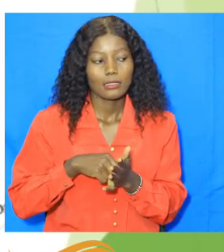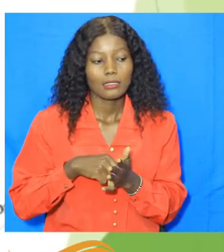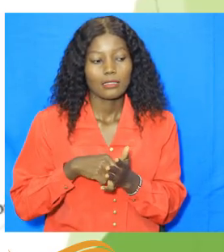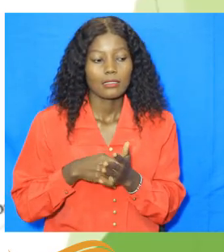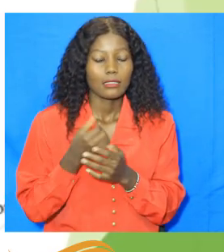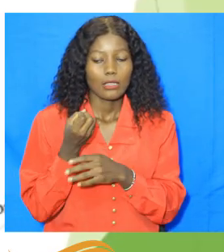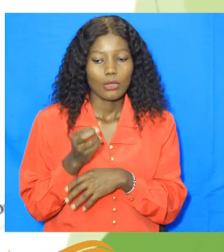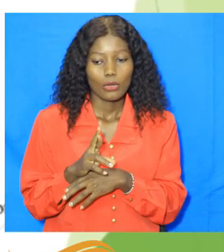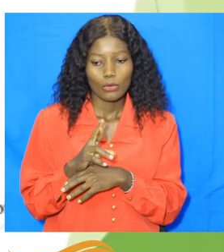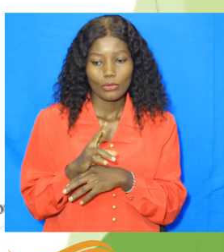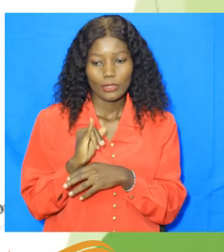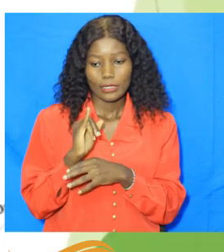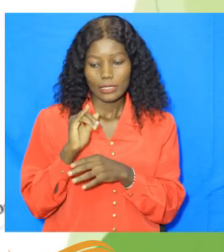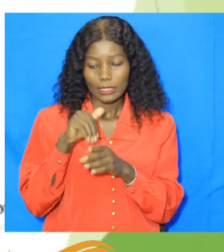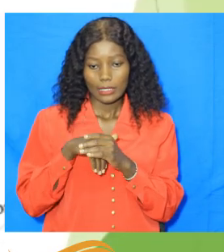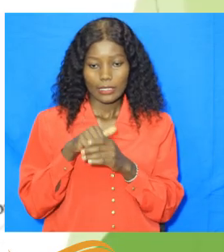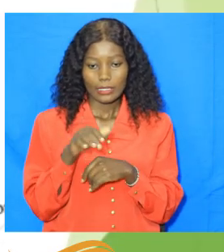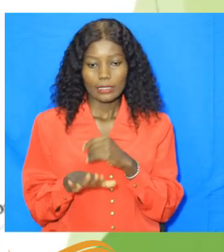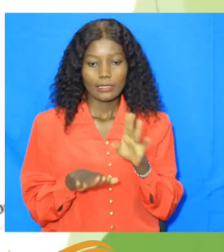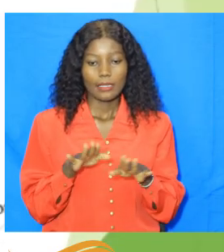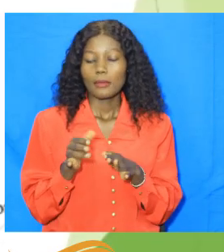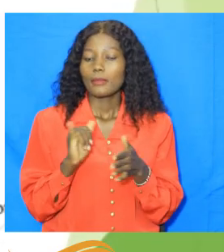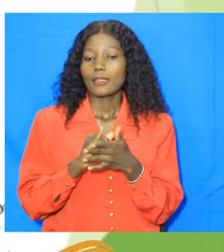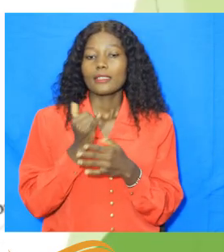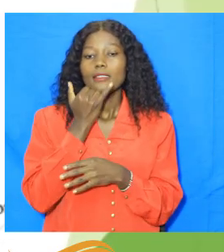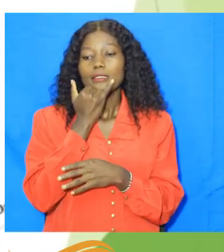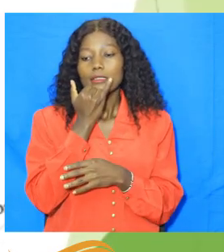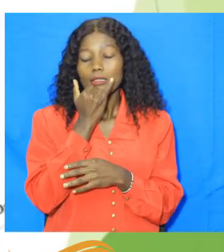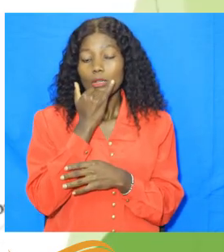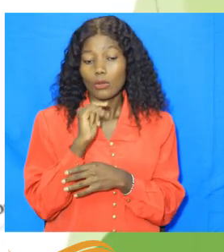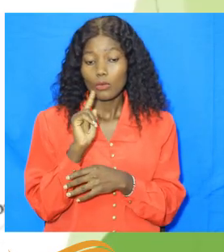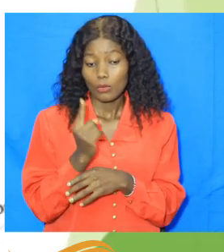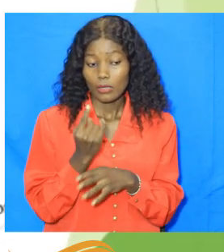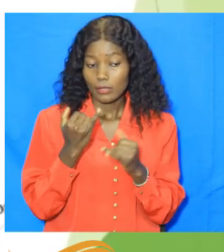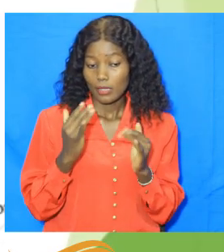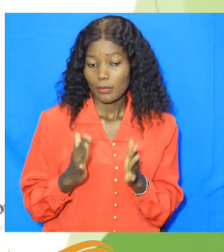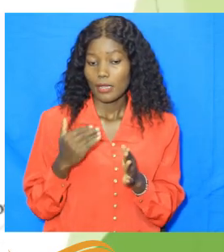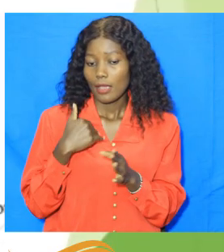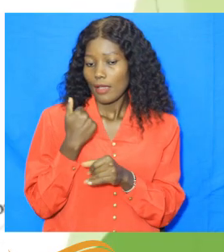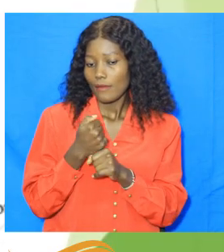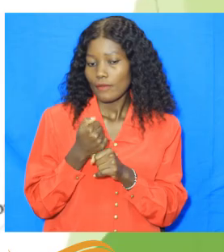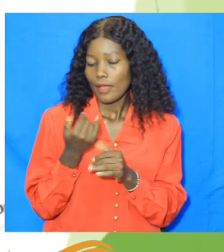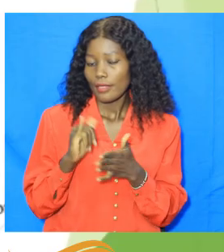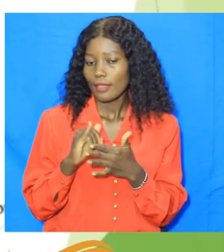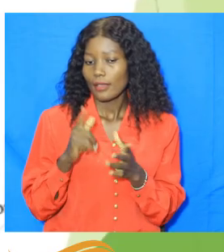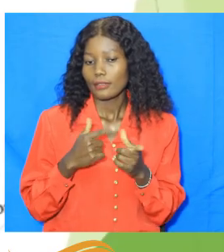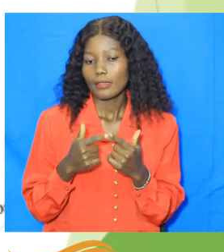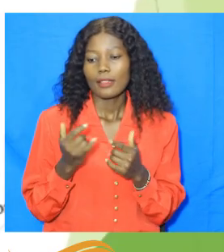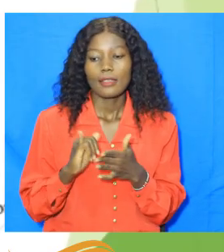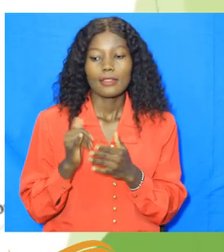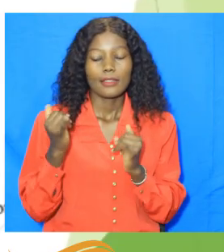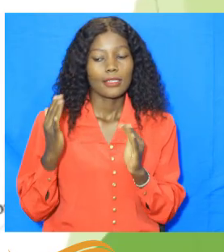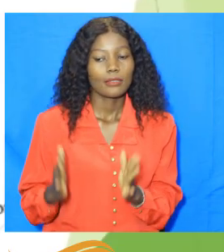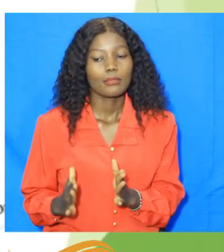or instep. That is prohibited. Once an athlete has done that, then that